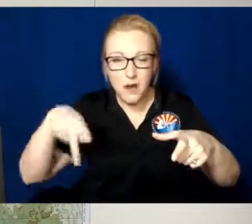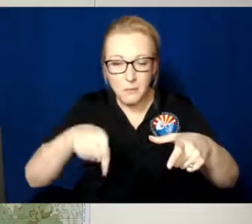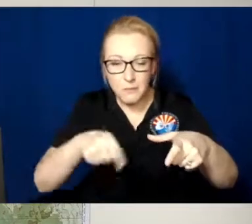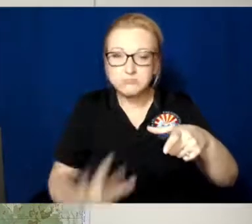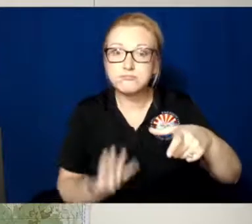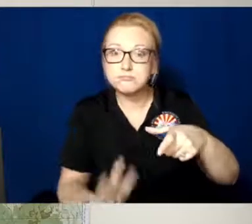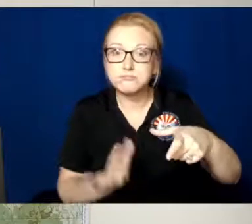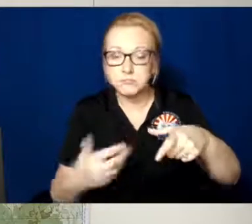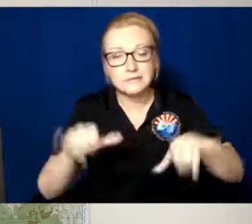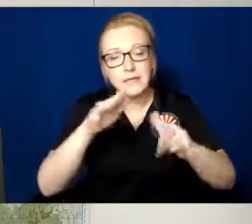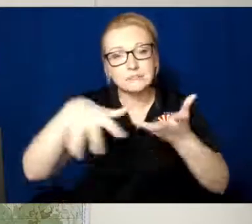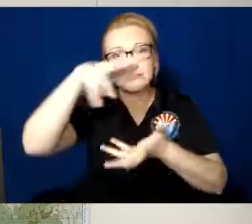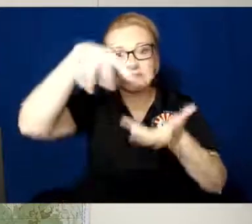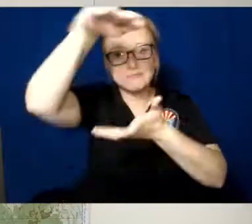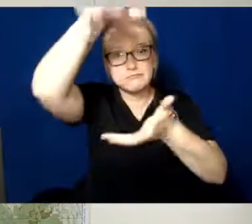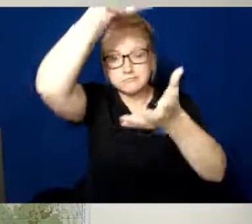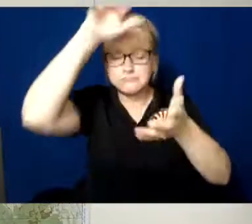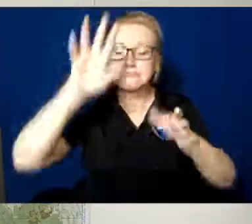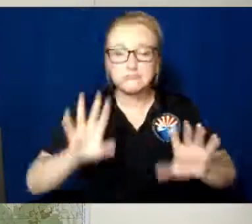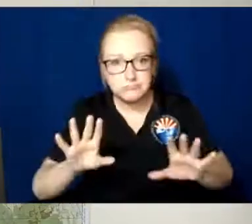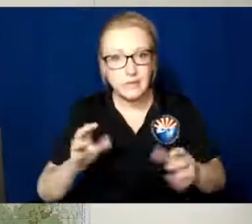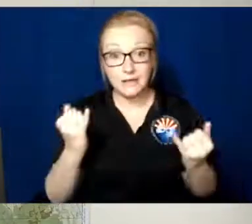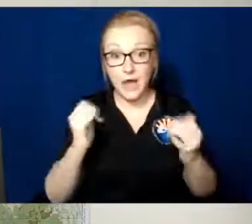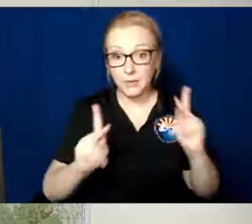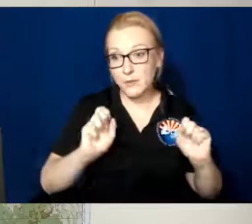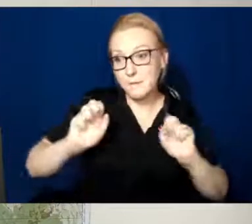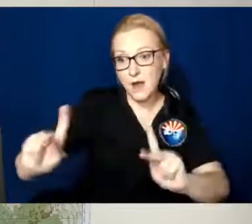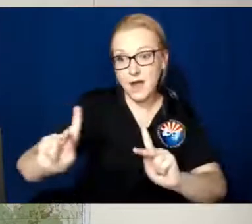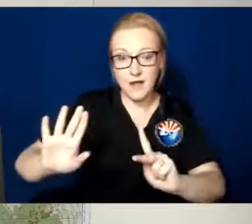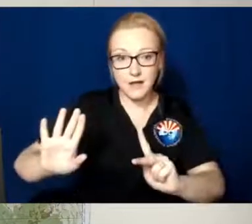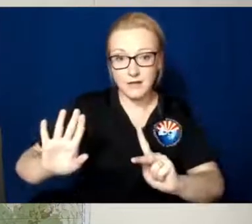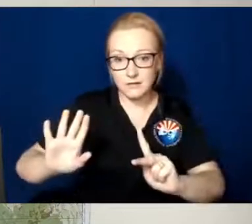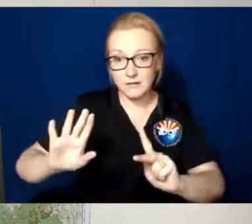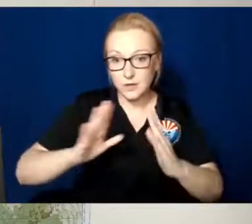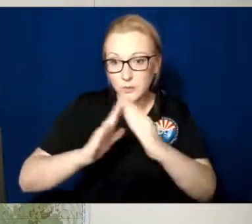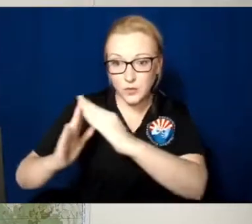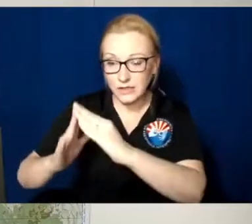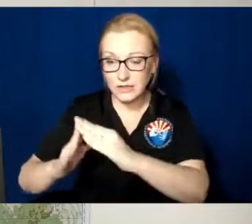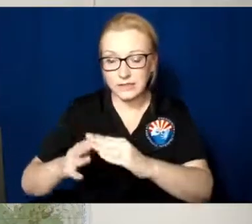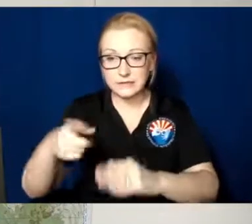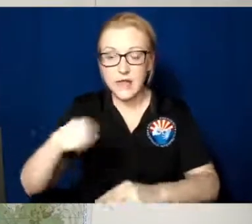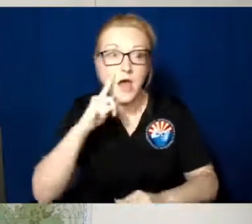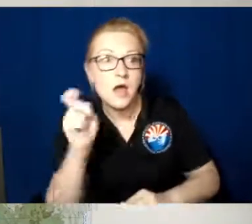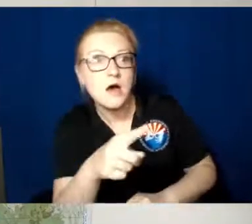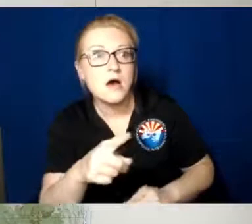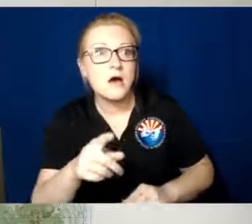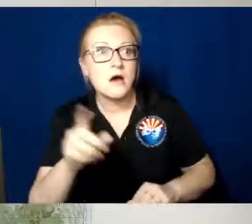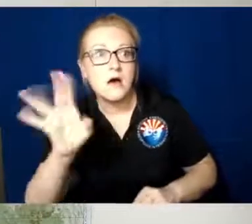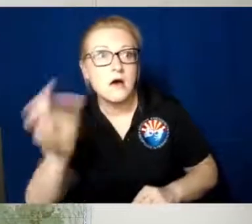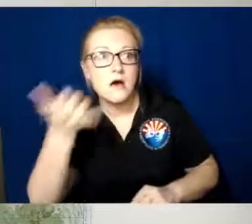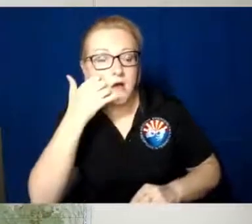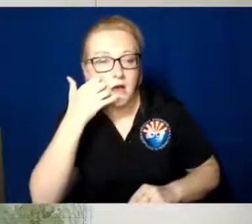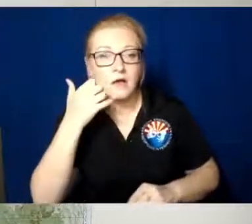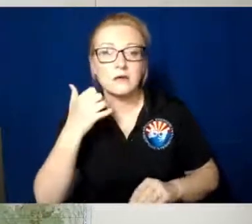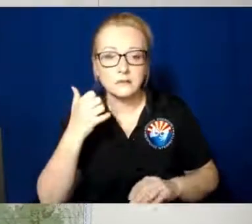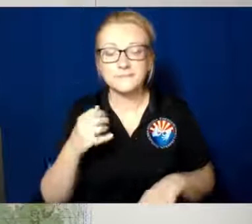things that are still going on in this area. And now with the public in there, we're getting a lot of phone calls to go take care of those. So here in the